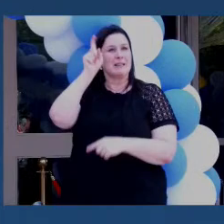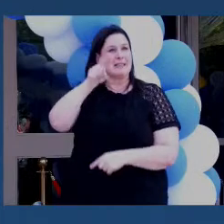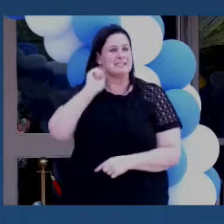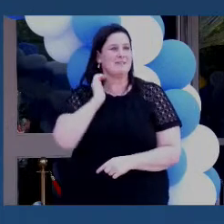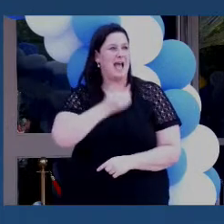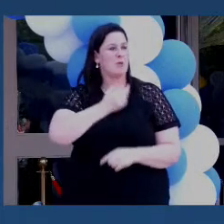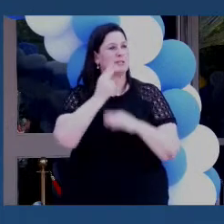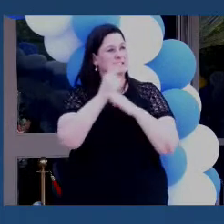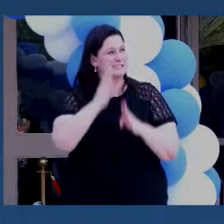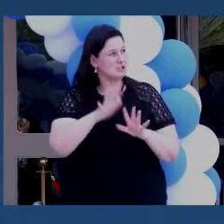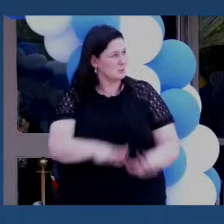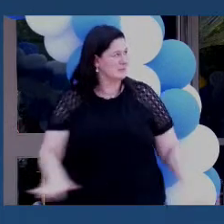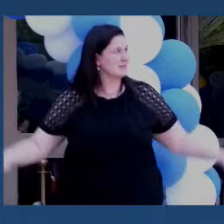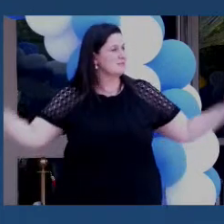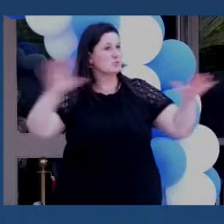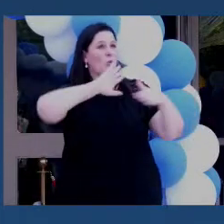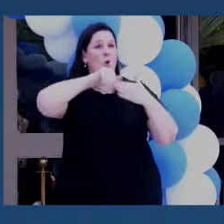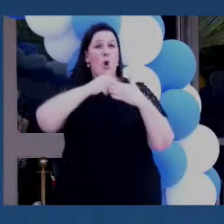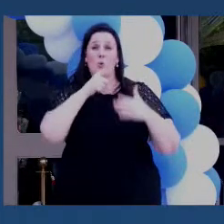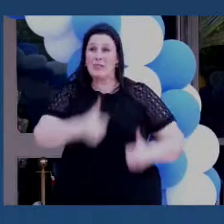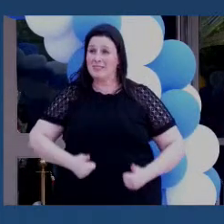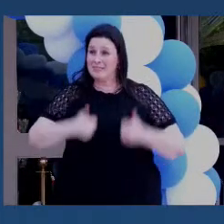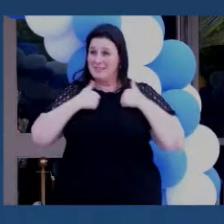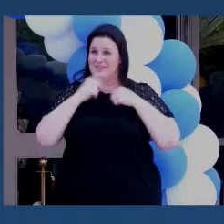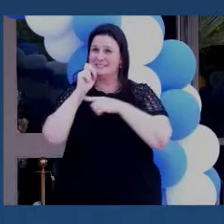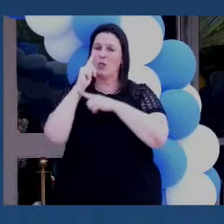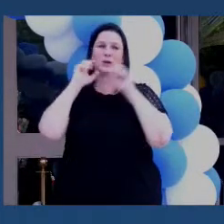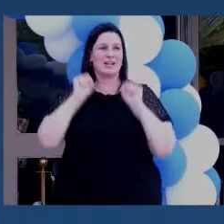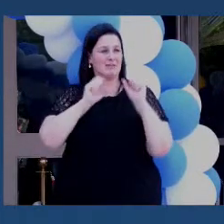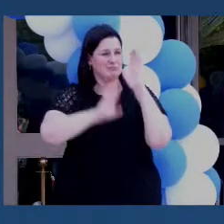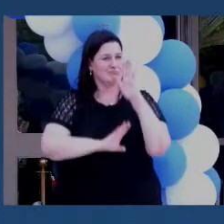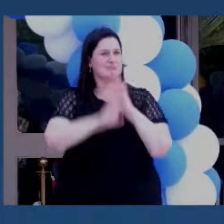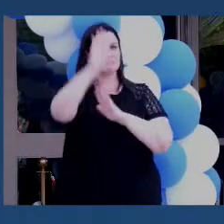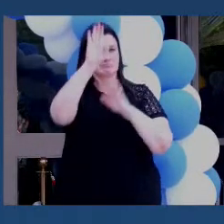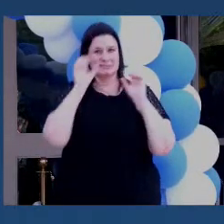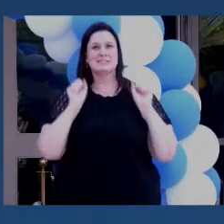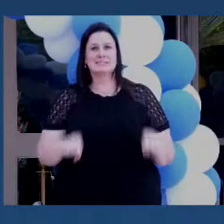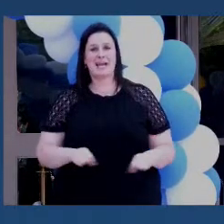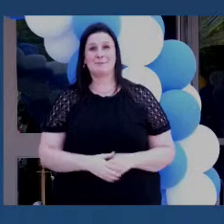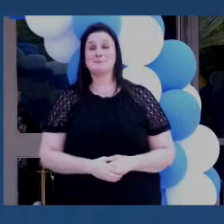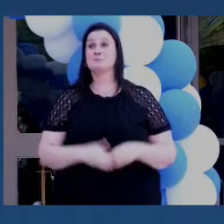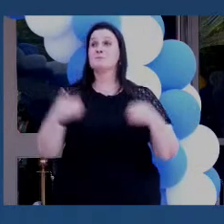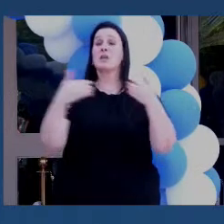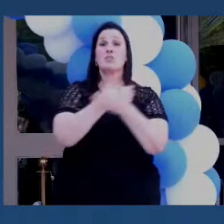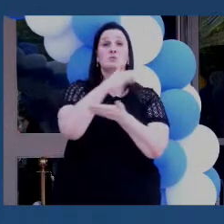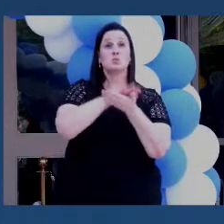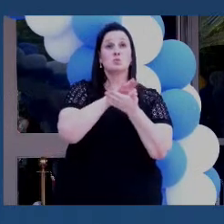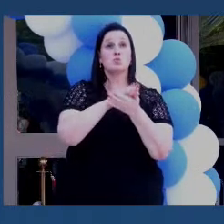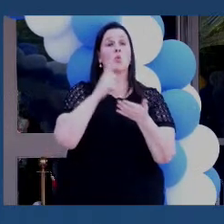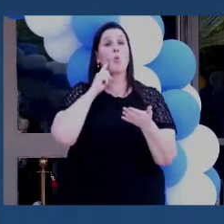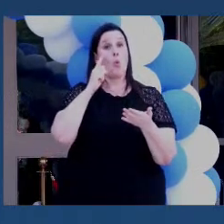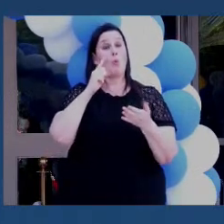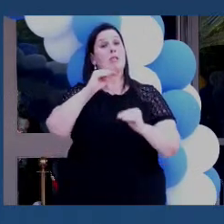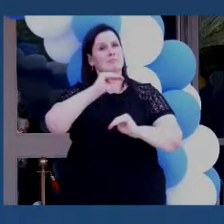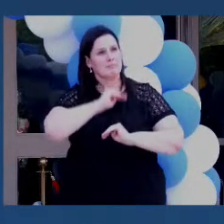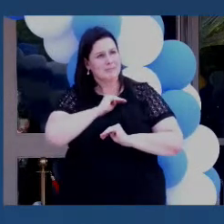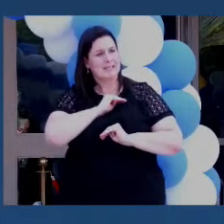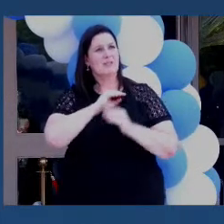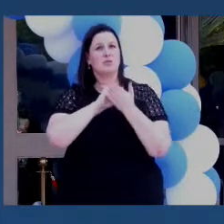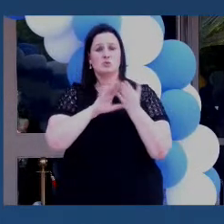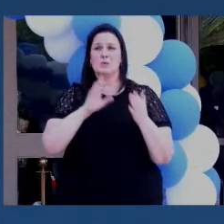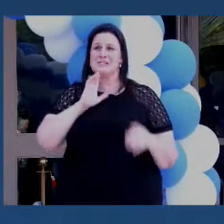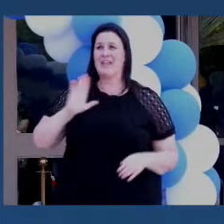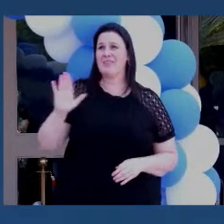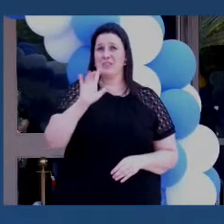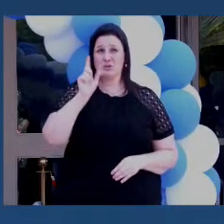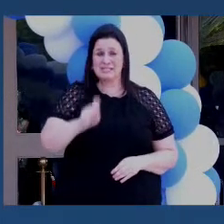efforts so all Delawareans thrive. This new school will meet the students and allow them and their dreams